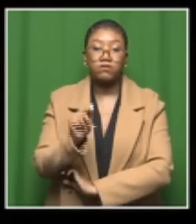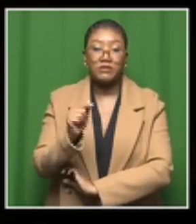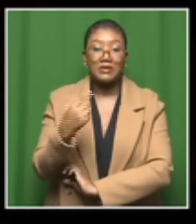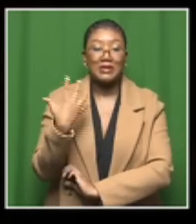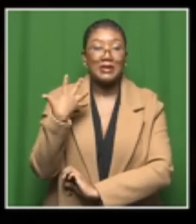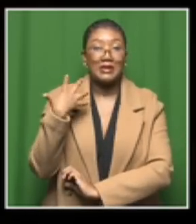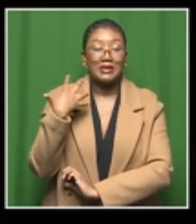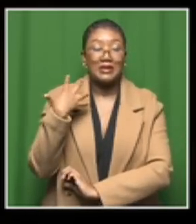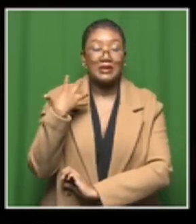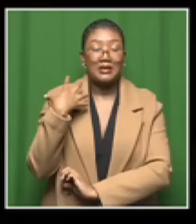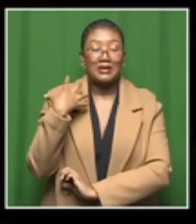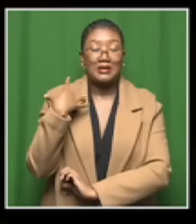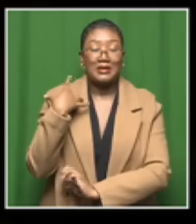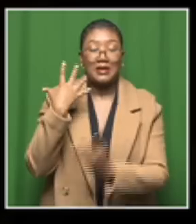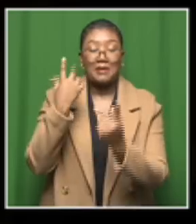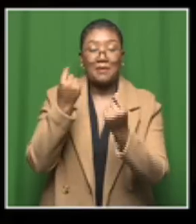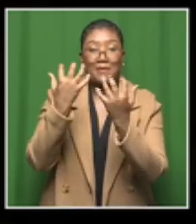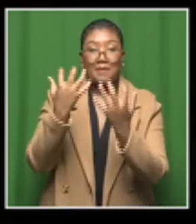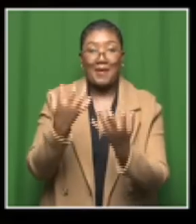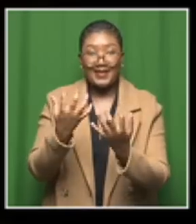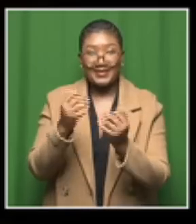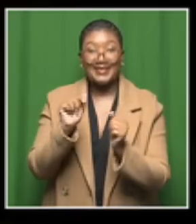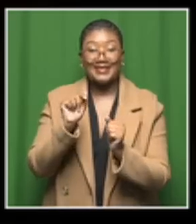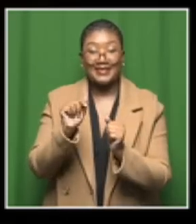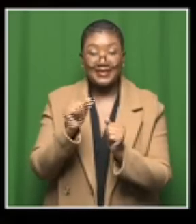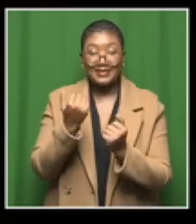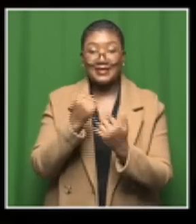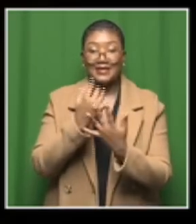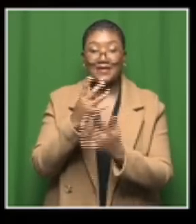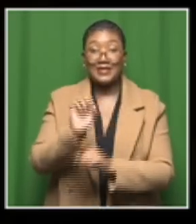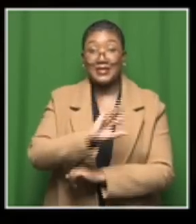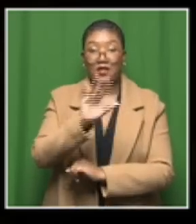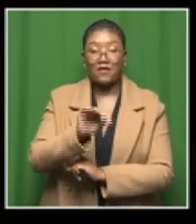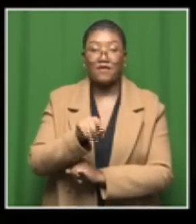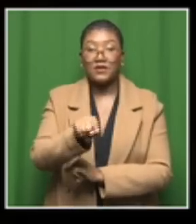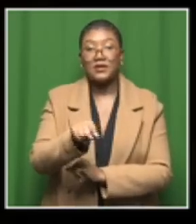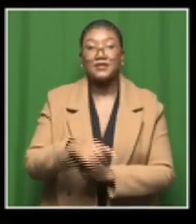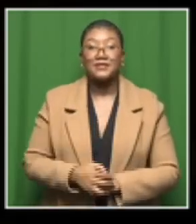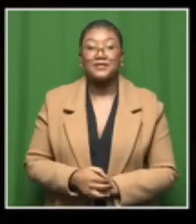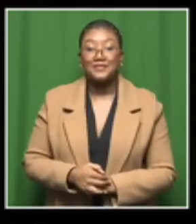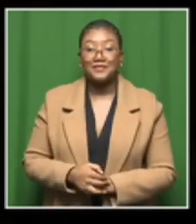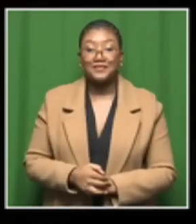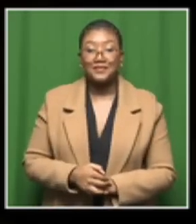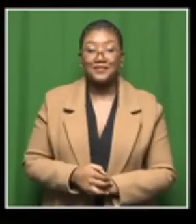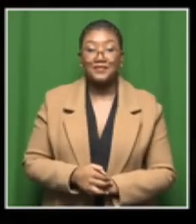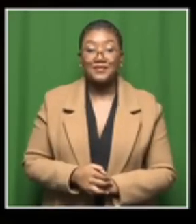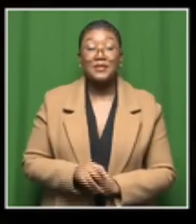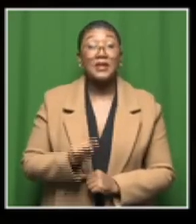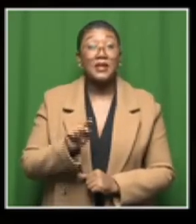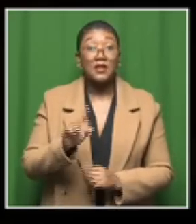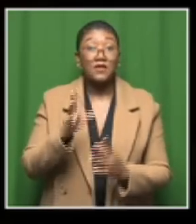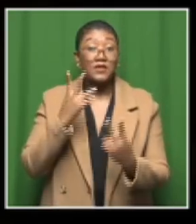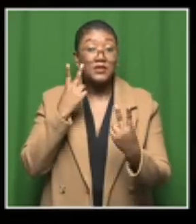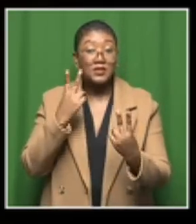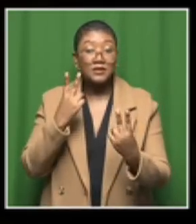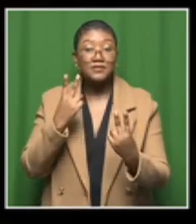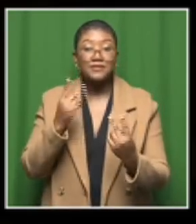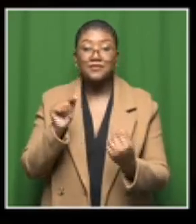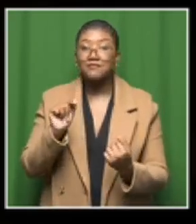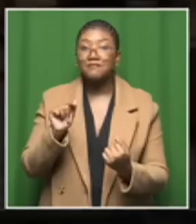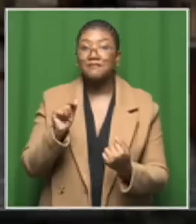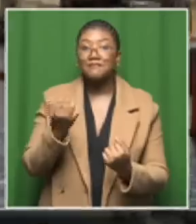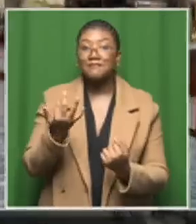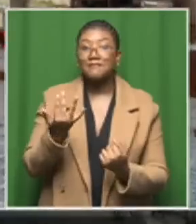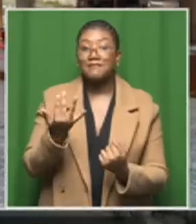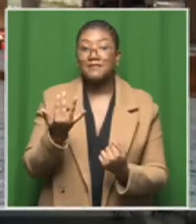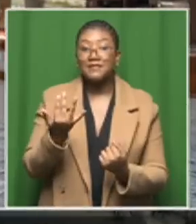attempt at a budget and fiscal framework of the country here today, particularly noting that there seems to be some sort